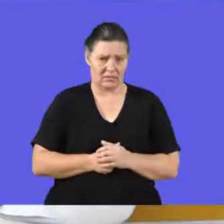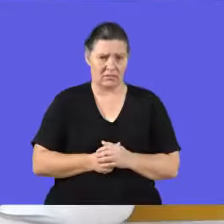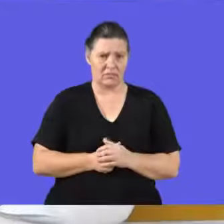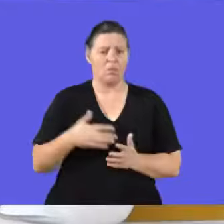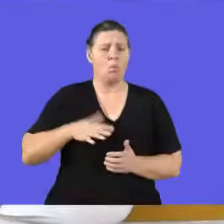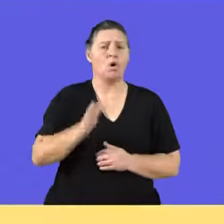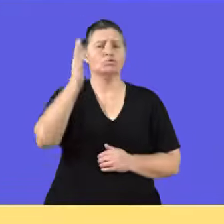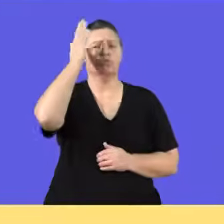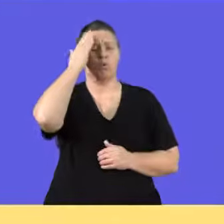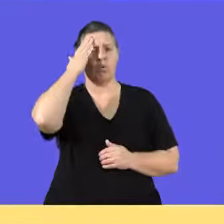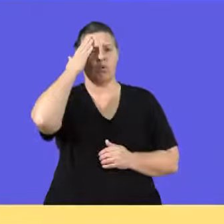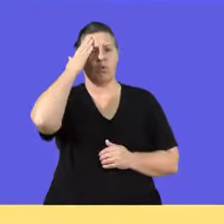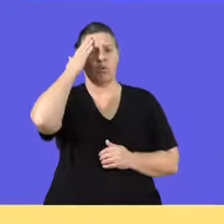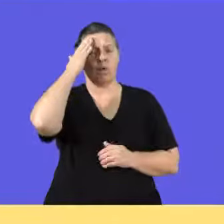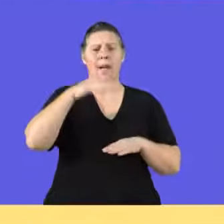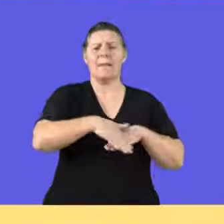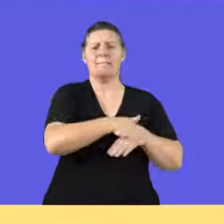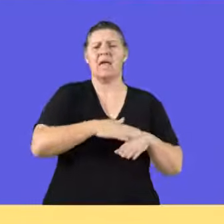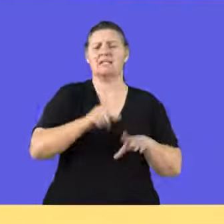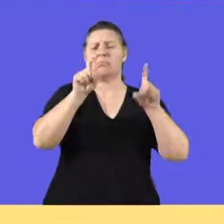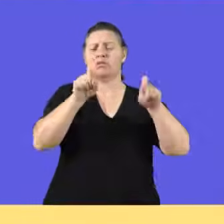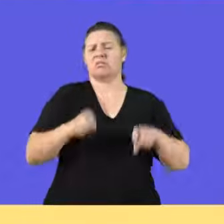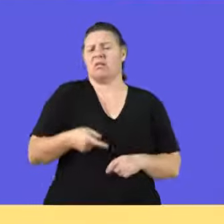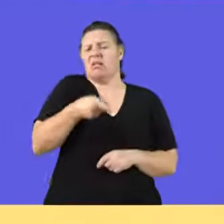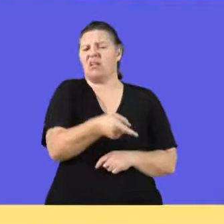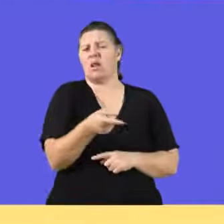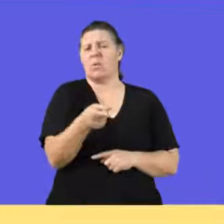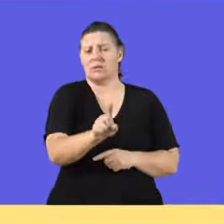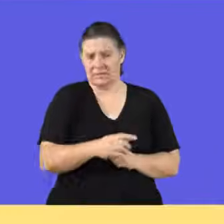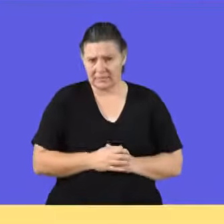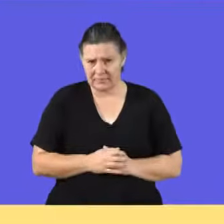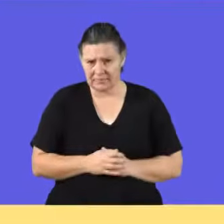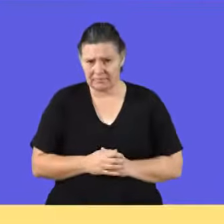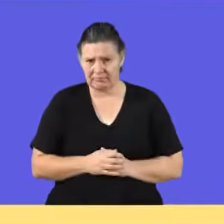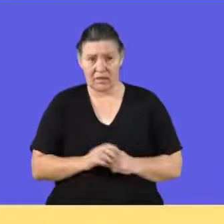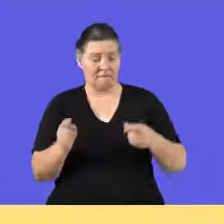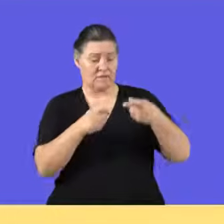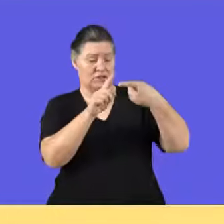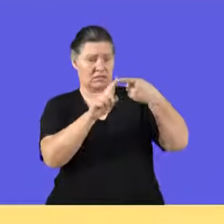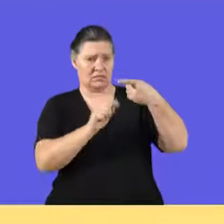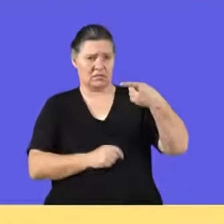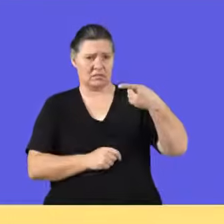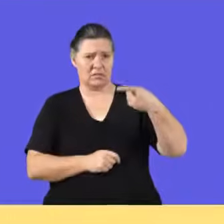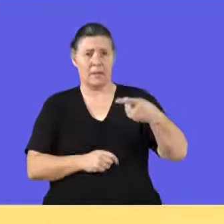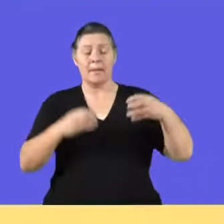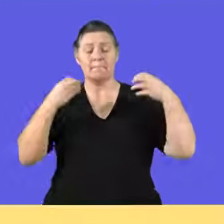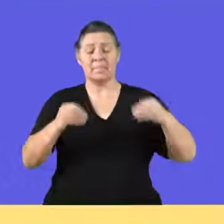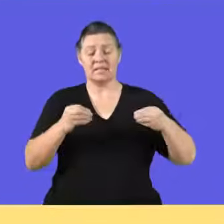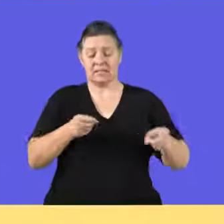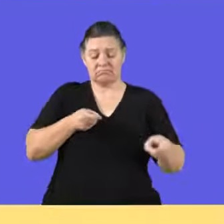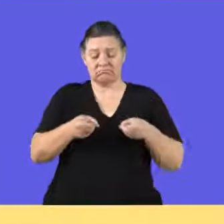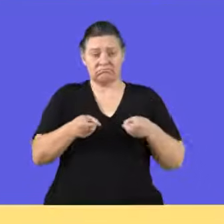of ethics, okay? We want to know what are these basic principles of ethics. Let's begin with the first